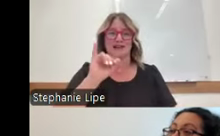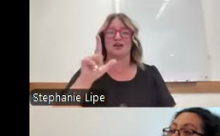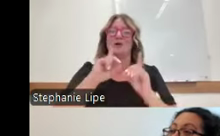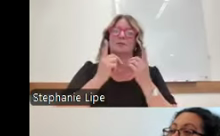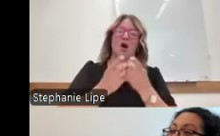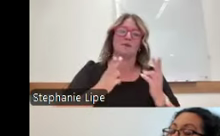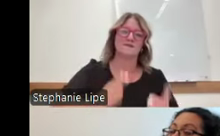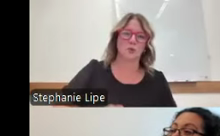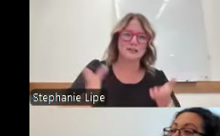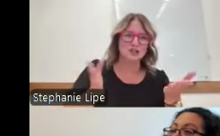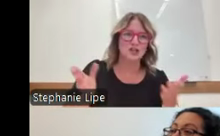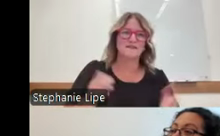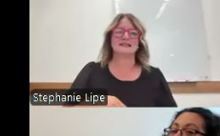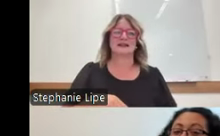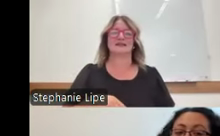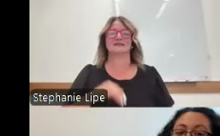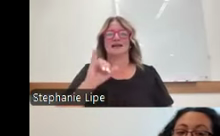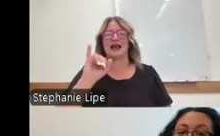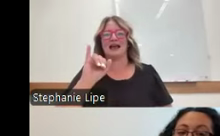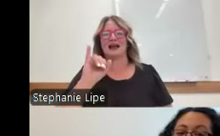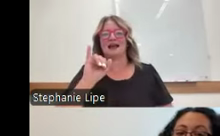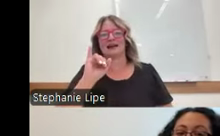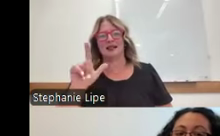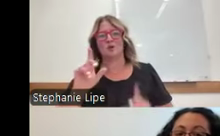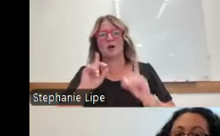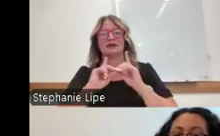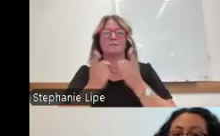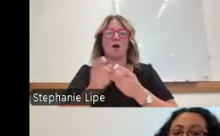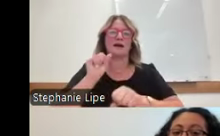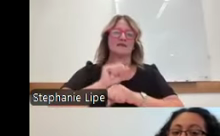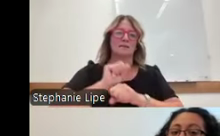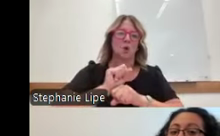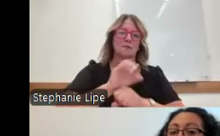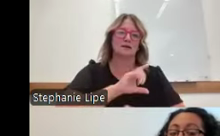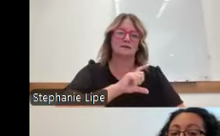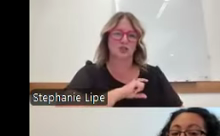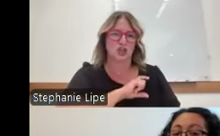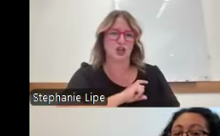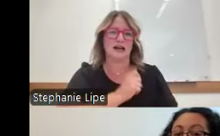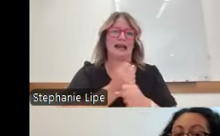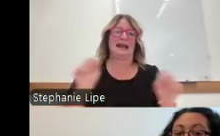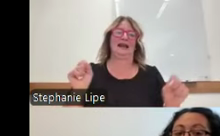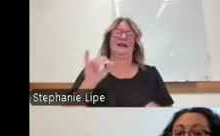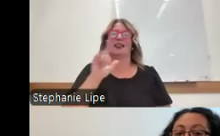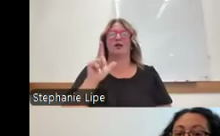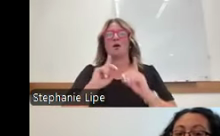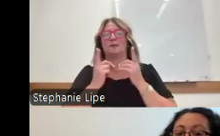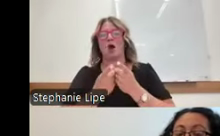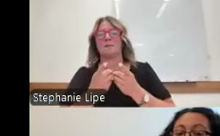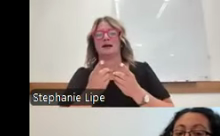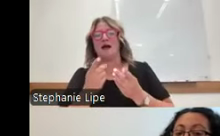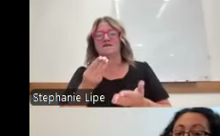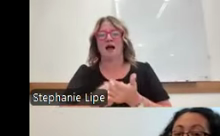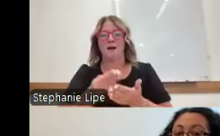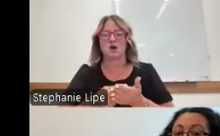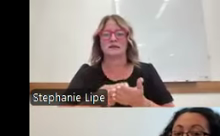collaborative partners with WIOA. This is the Illinois Department of Human Services, Illinois Department of Employment Security, Illinois